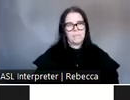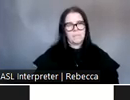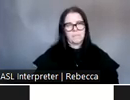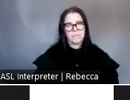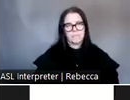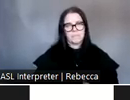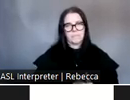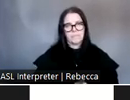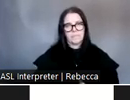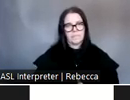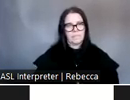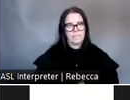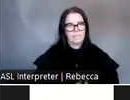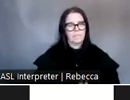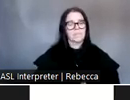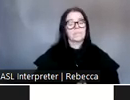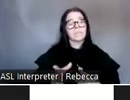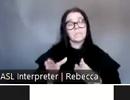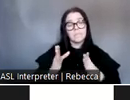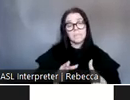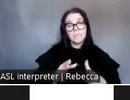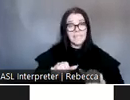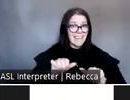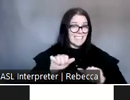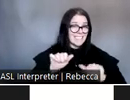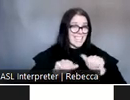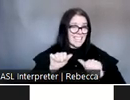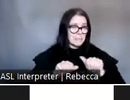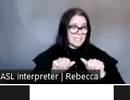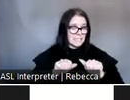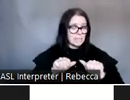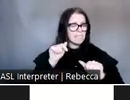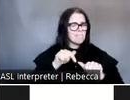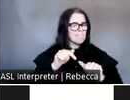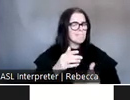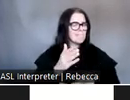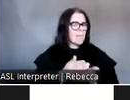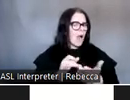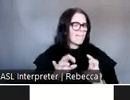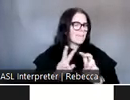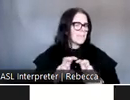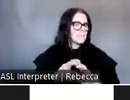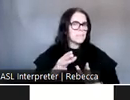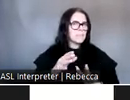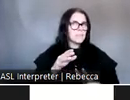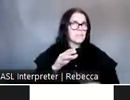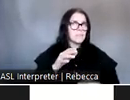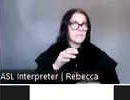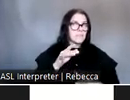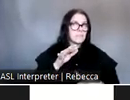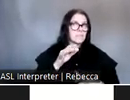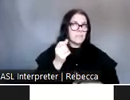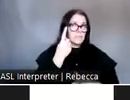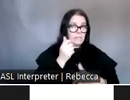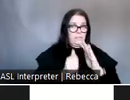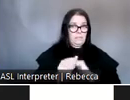We spoke briefly about assessment and just the fact that it has to be in micro-credentials. It must